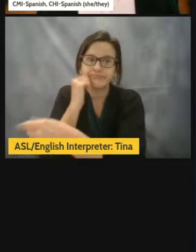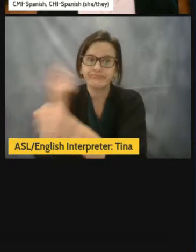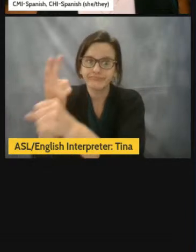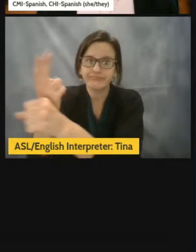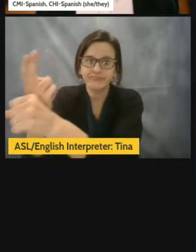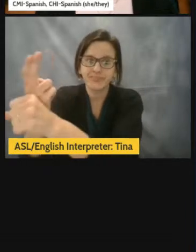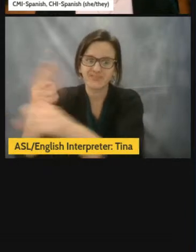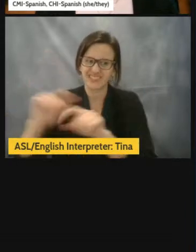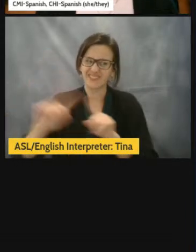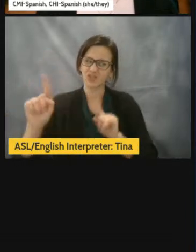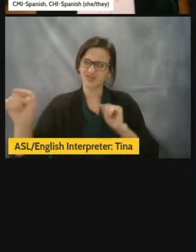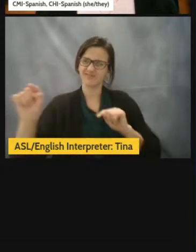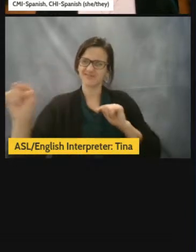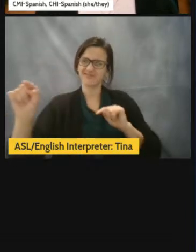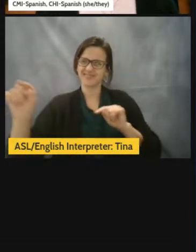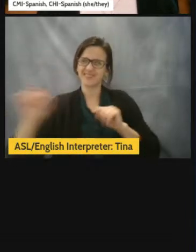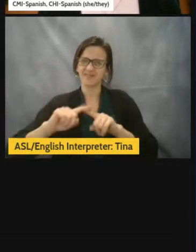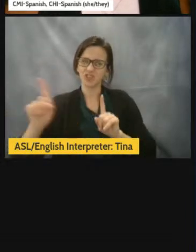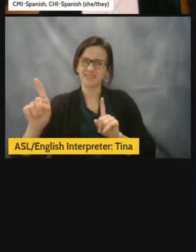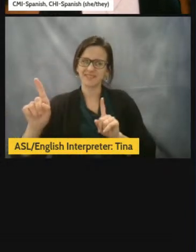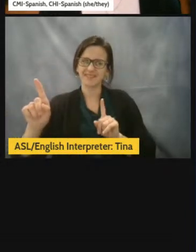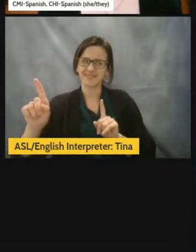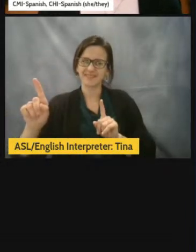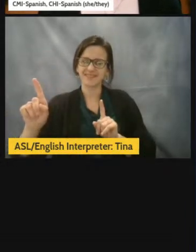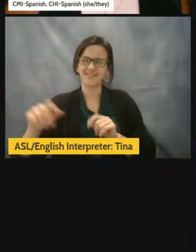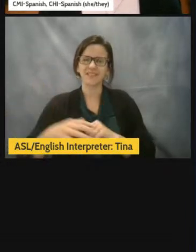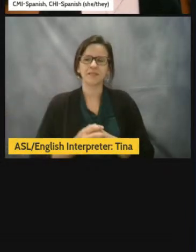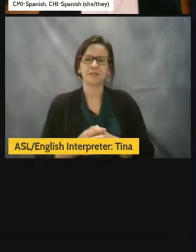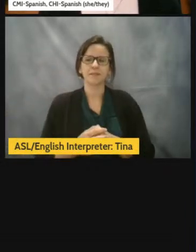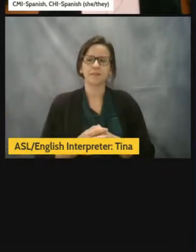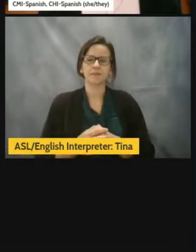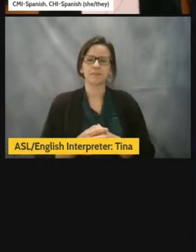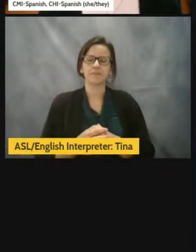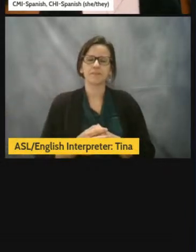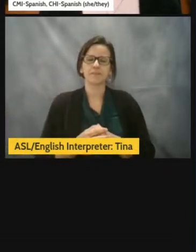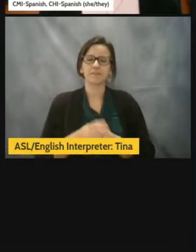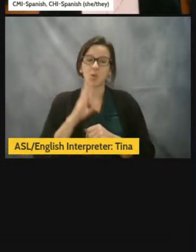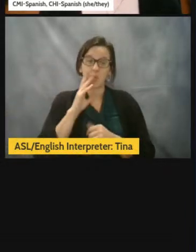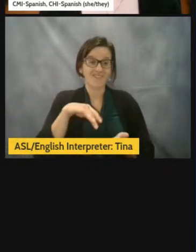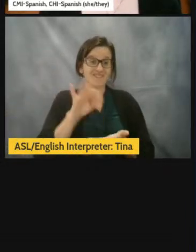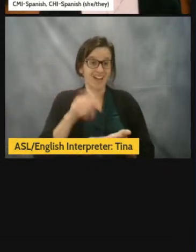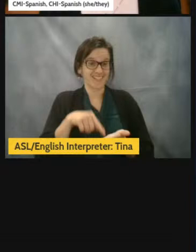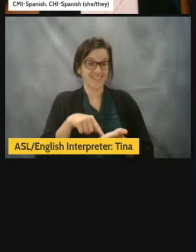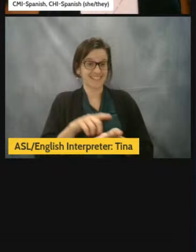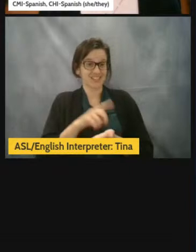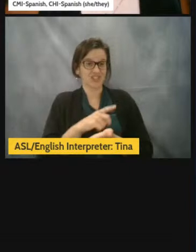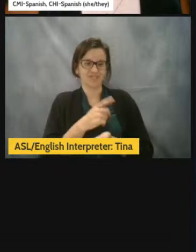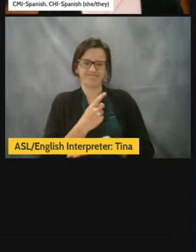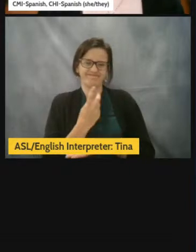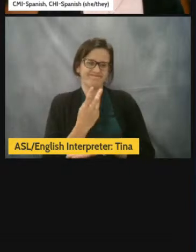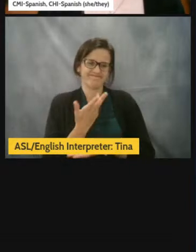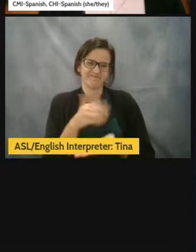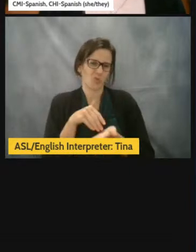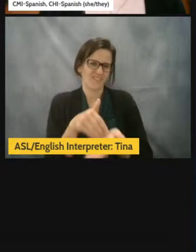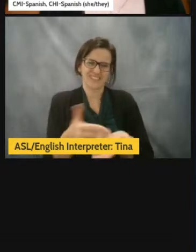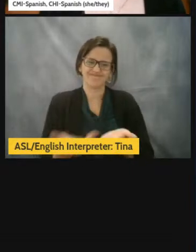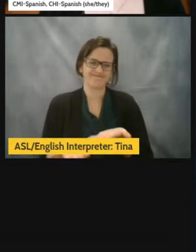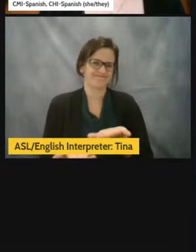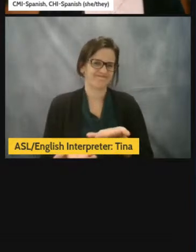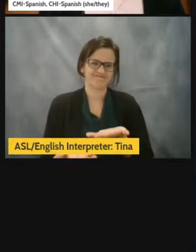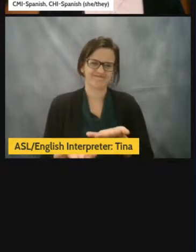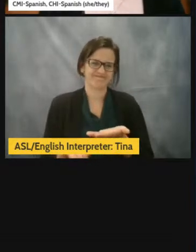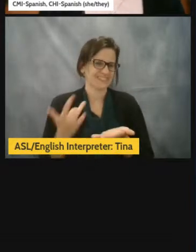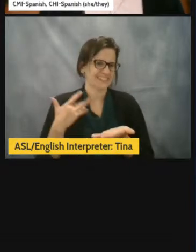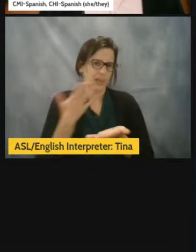are two different words. And we're not going to find that a lot of times in a dictionary. I